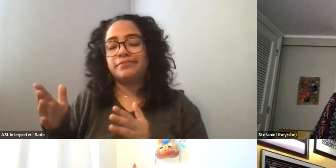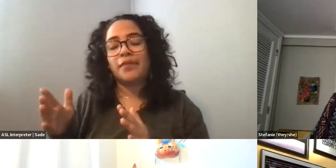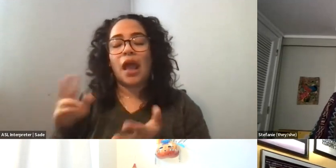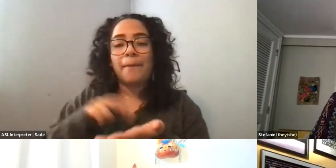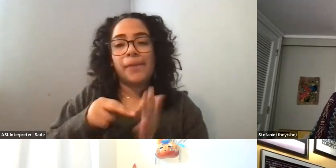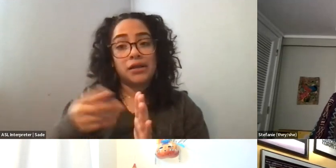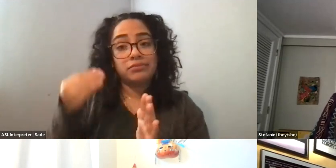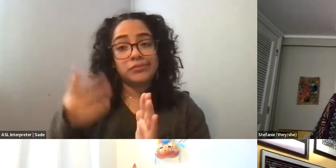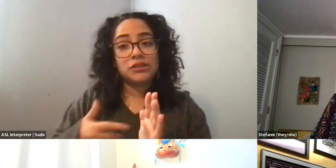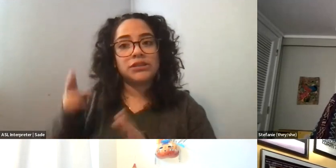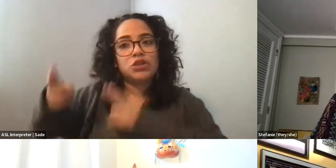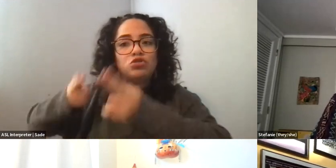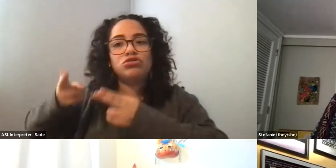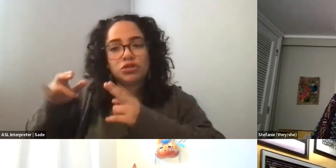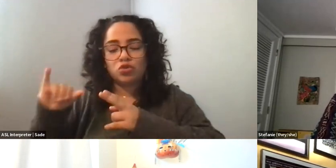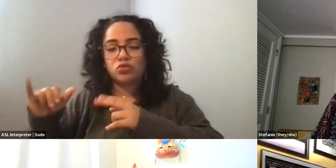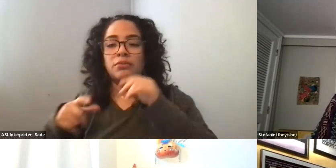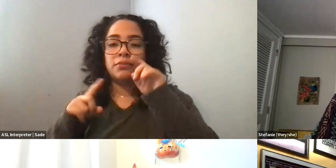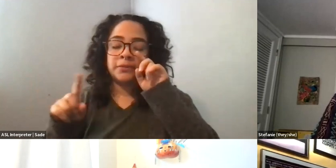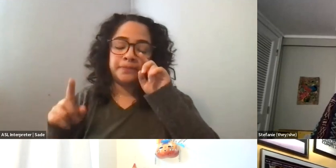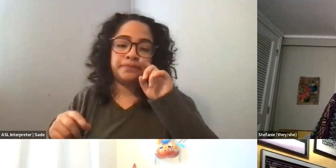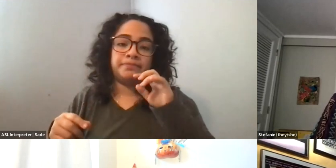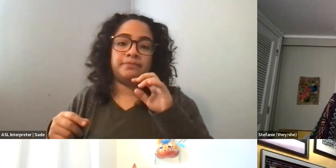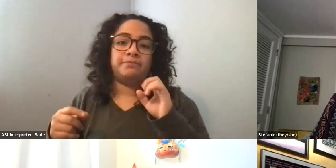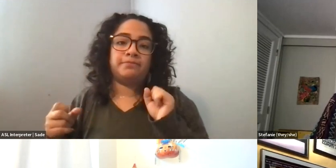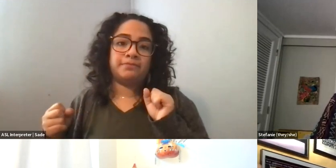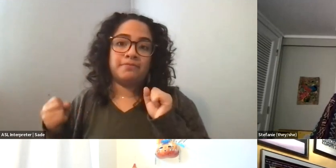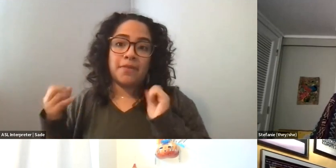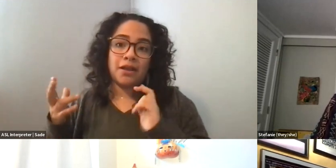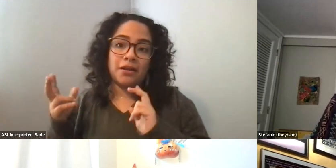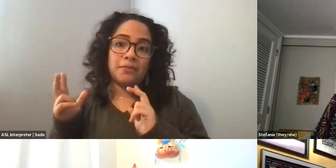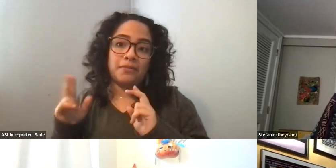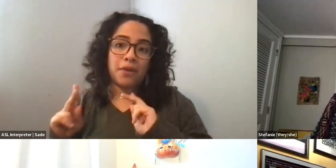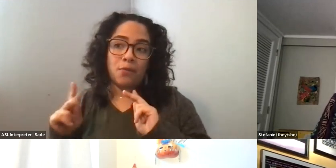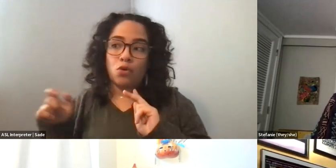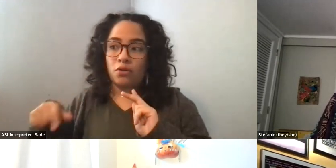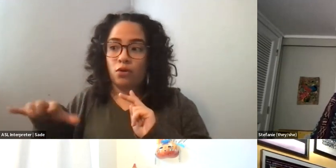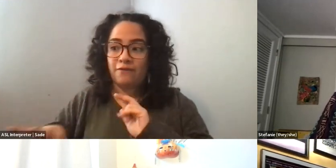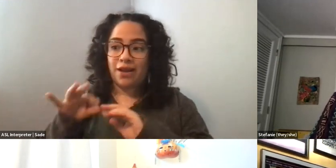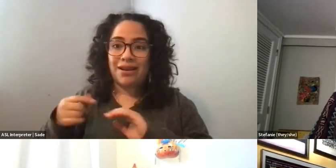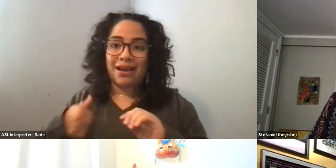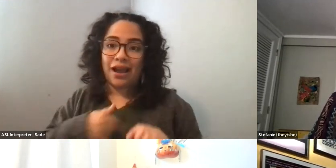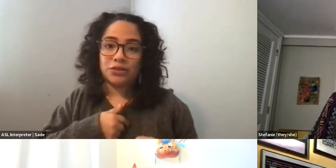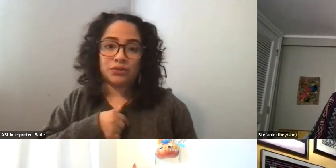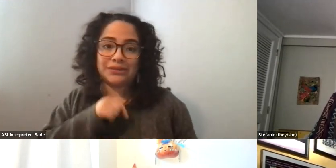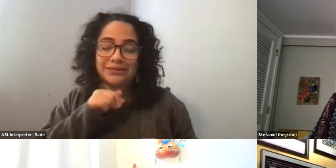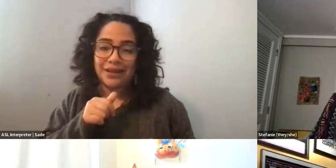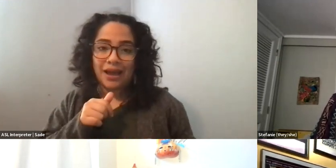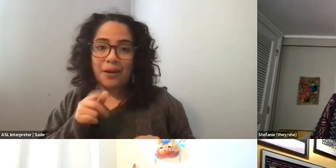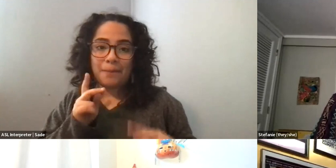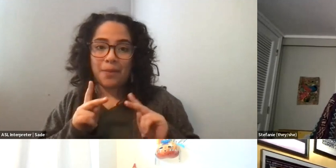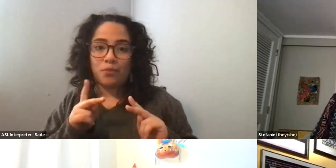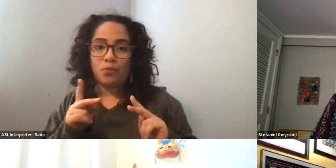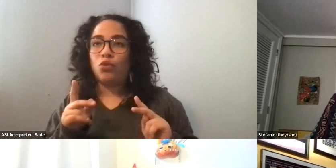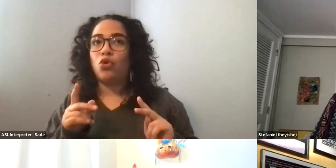thing too. Like a lot of the people who were finding us were not people who had been in